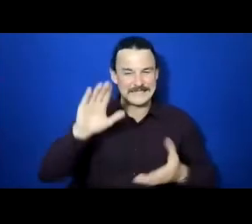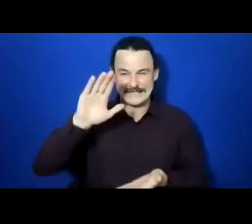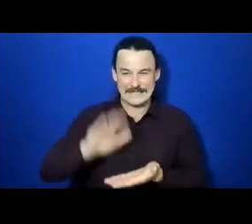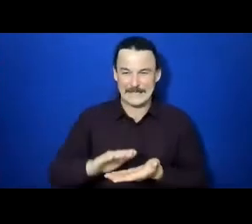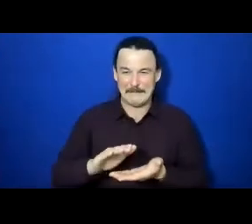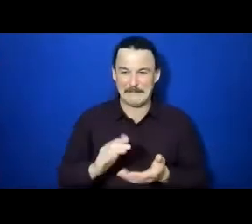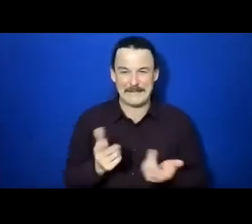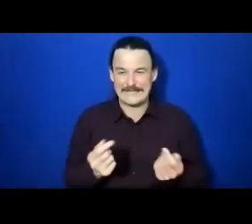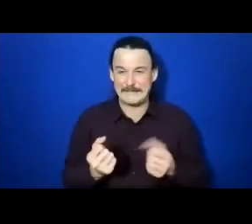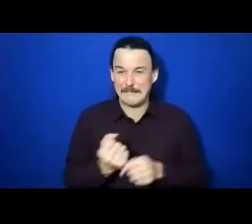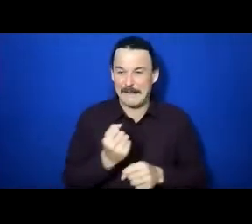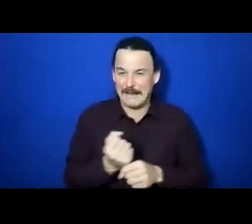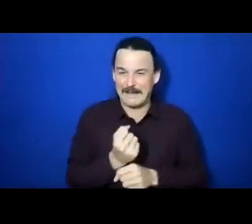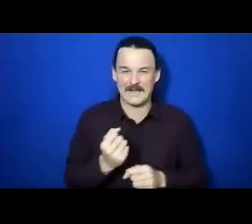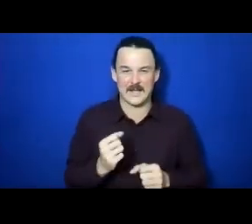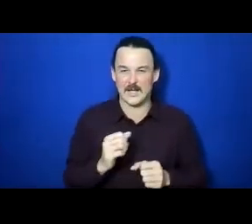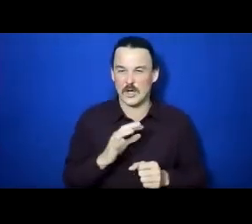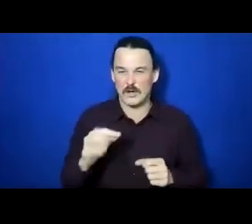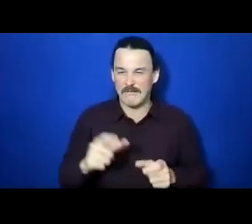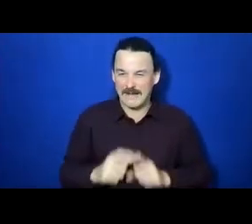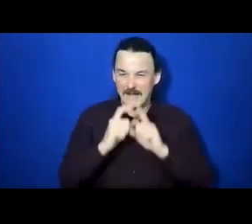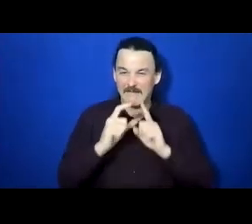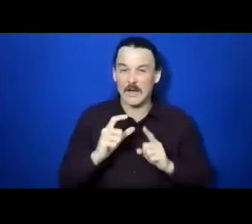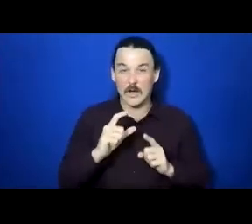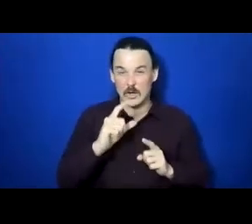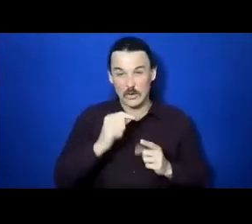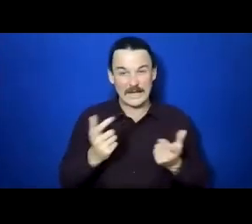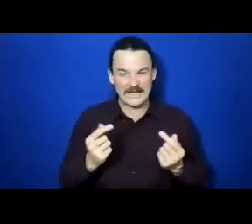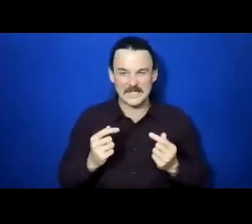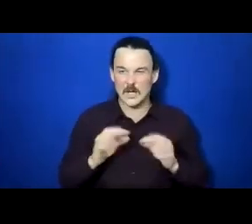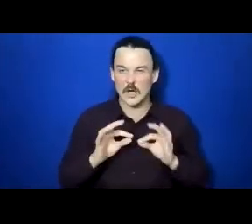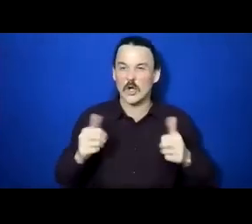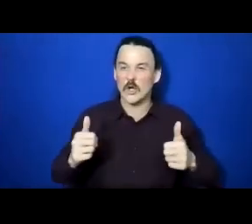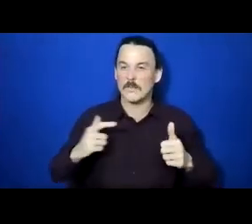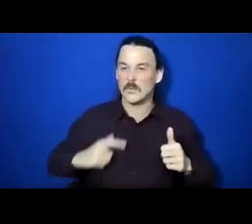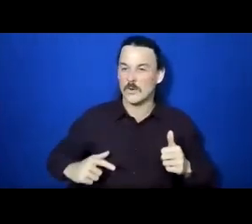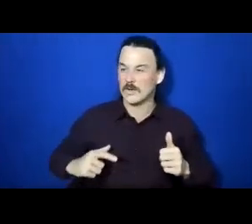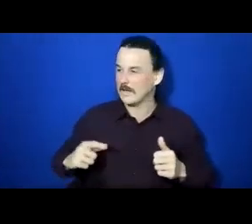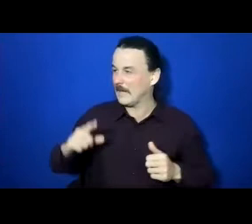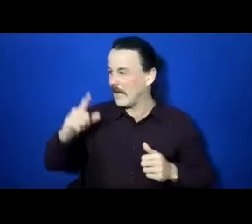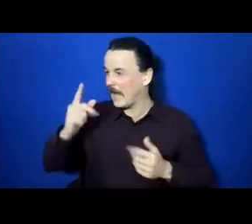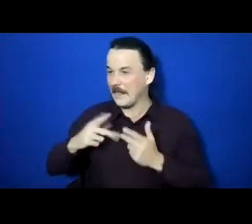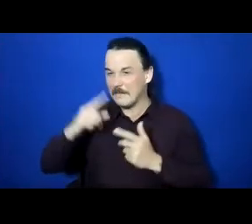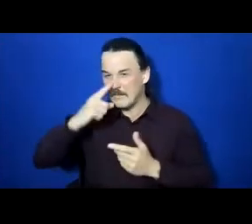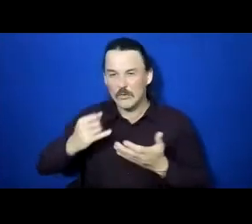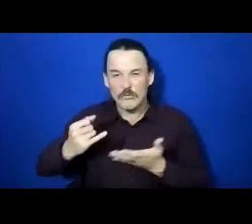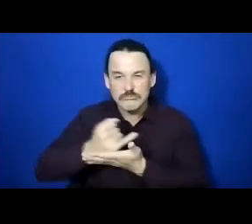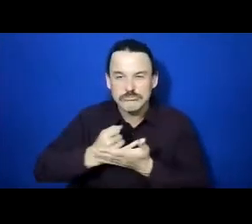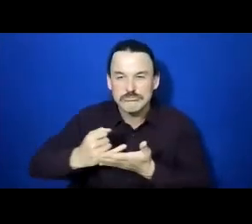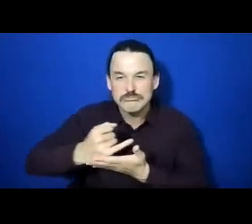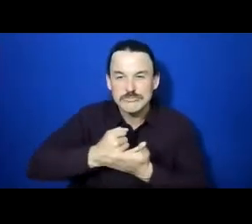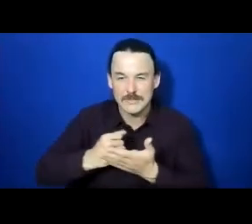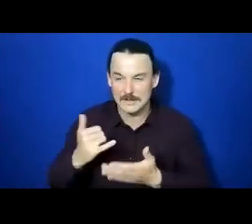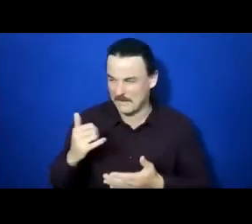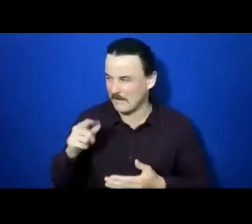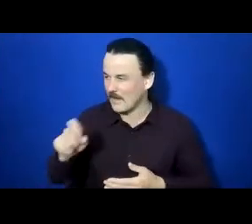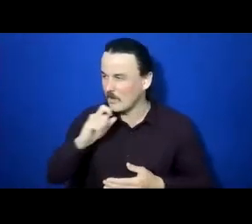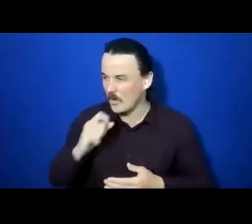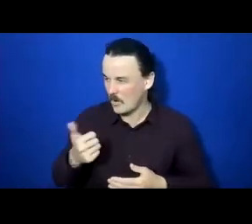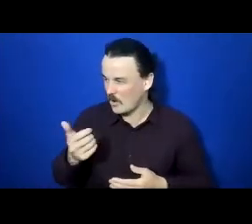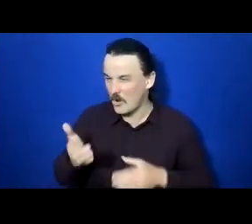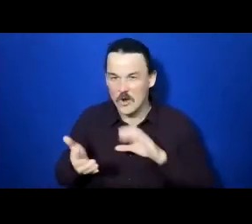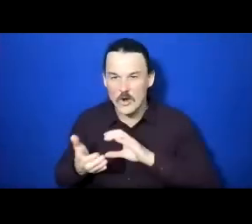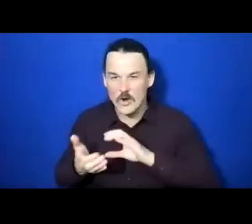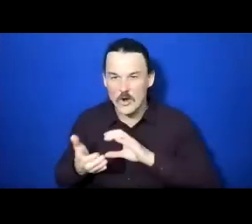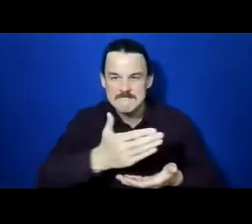could fall into the wrong hands and become quite a common feature in other crimes. The Lancet, which is a popular